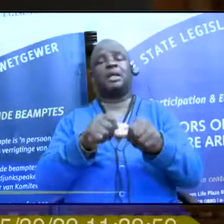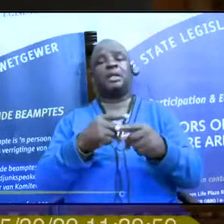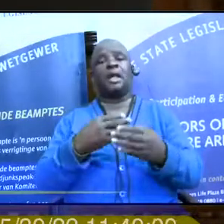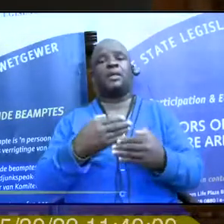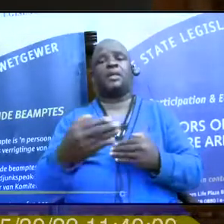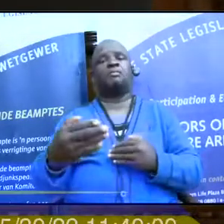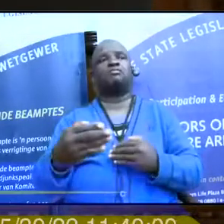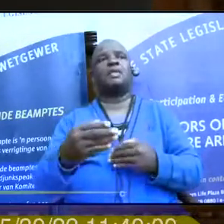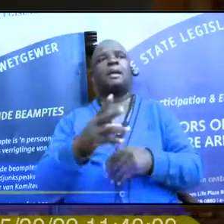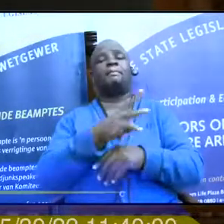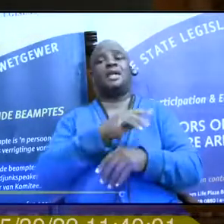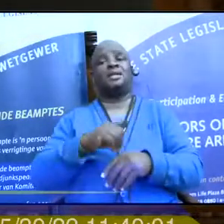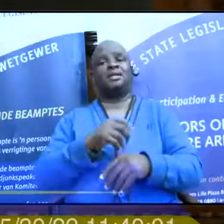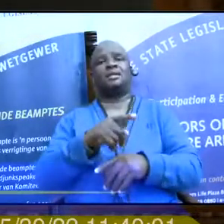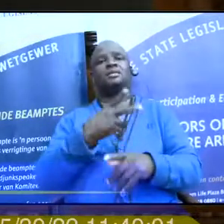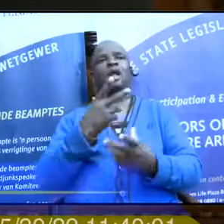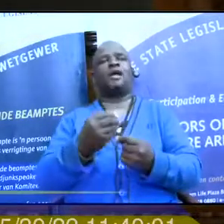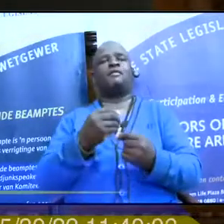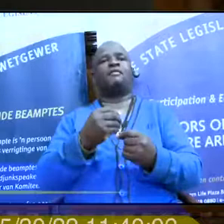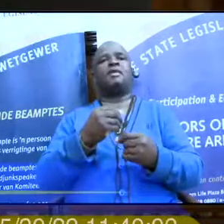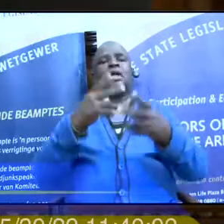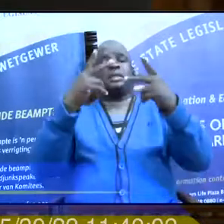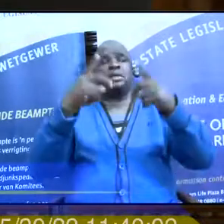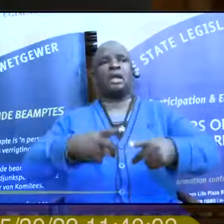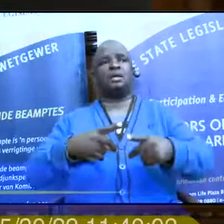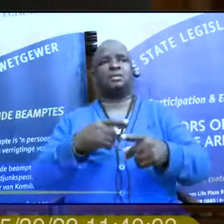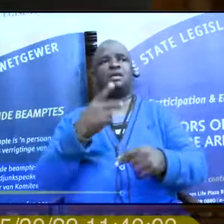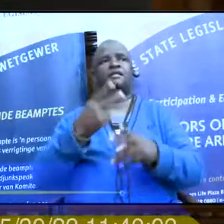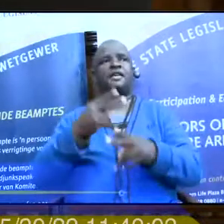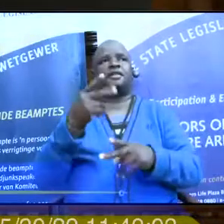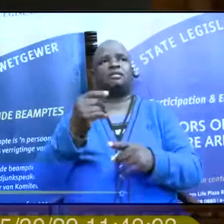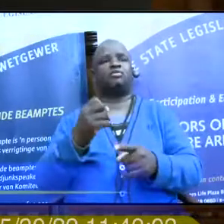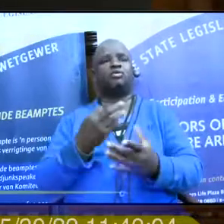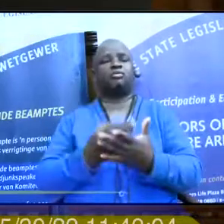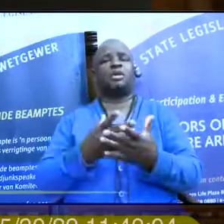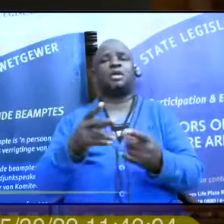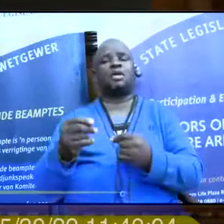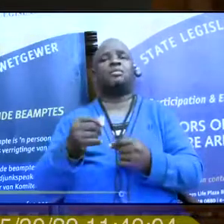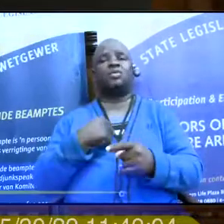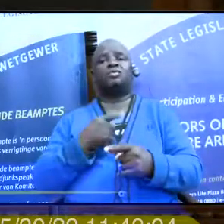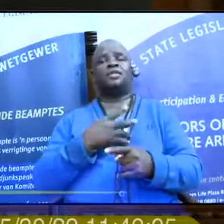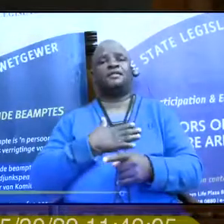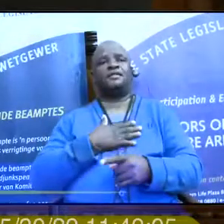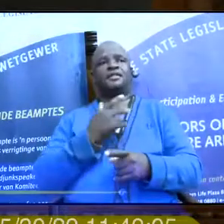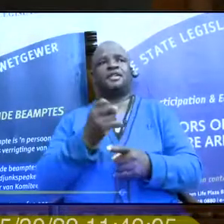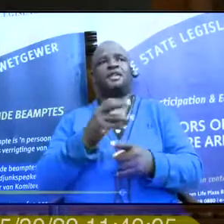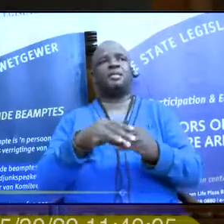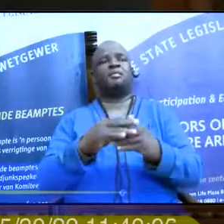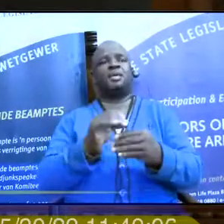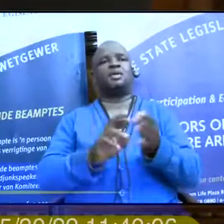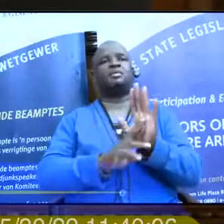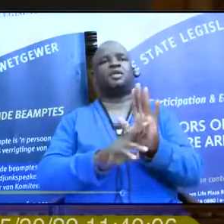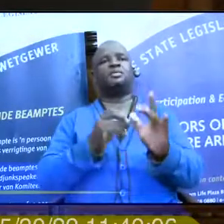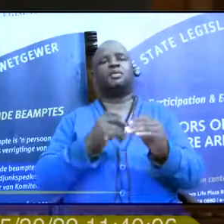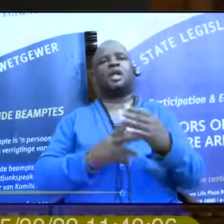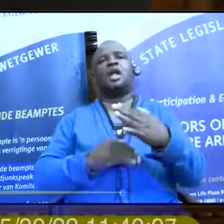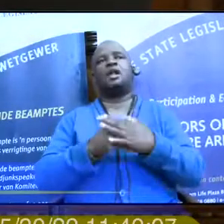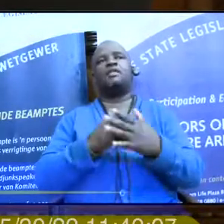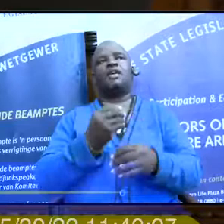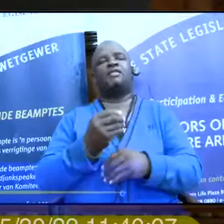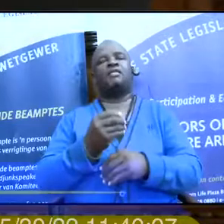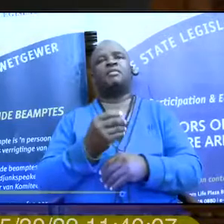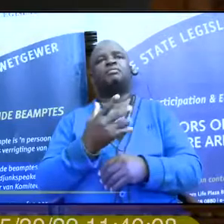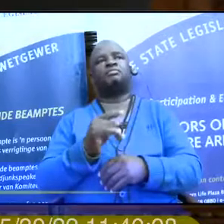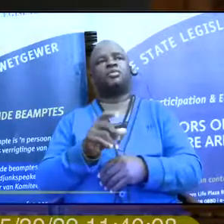retains the discretion to extend the agreement if the parties are only sufficiently representative and failure to extend the